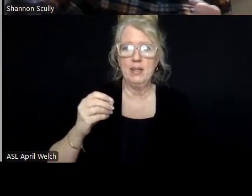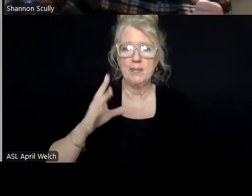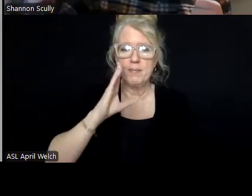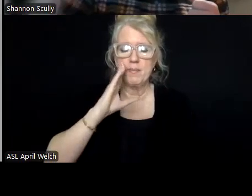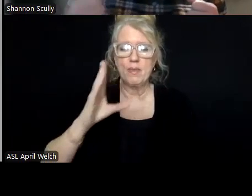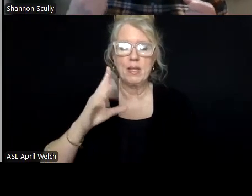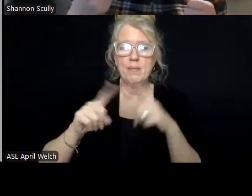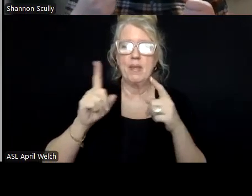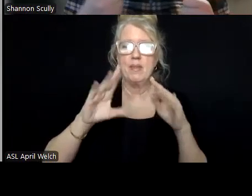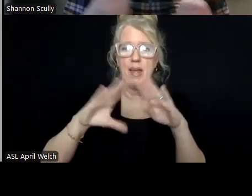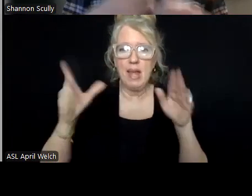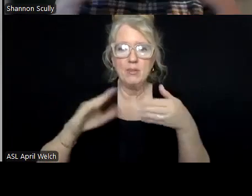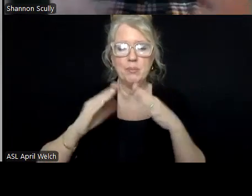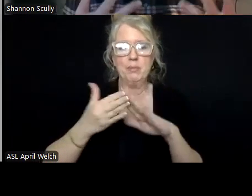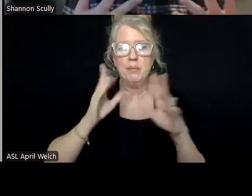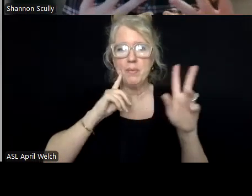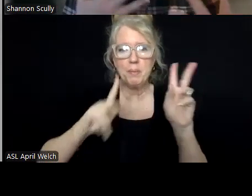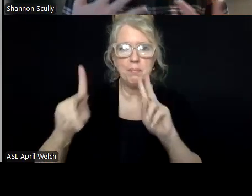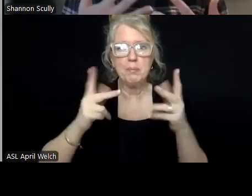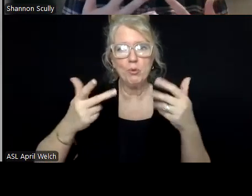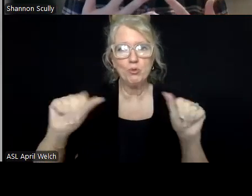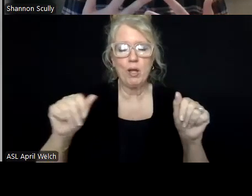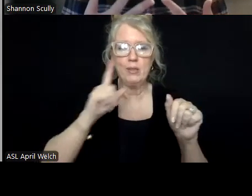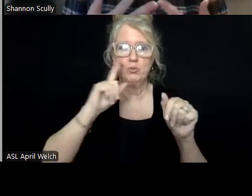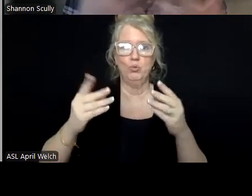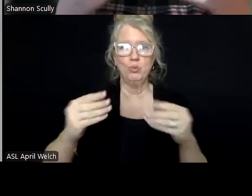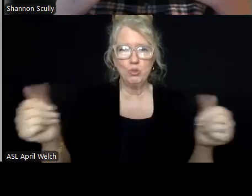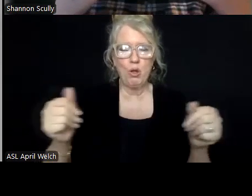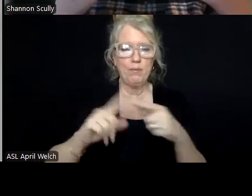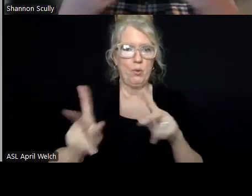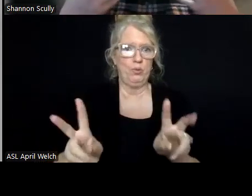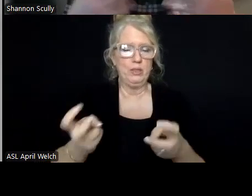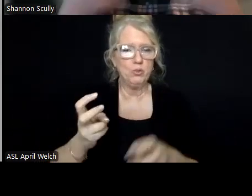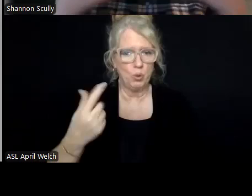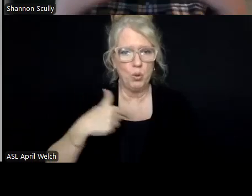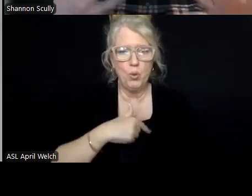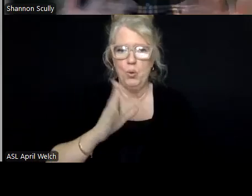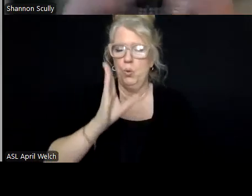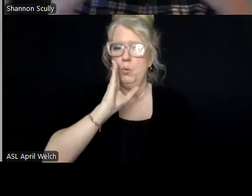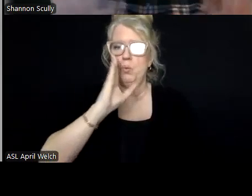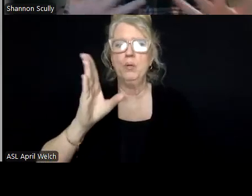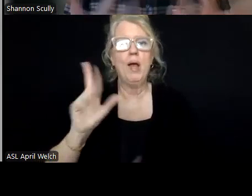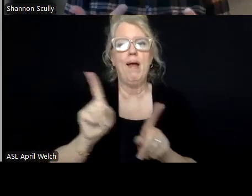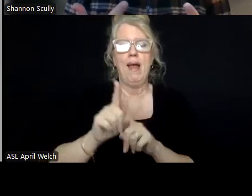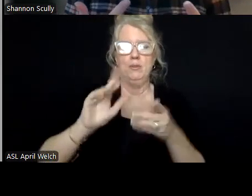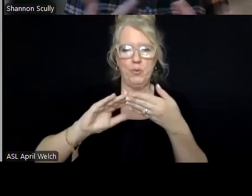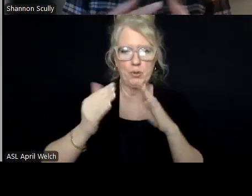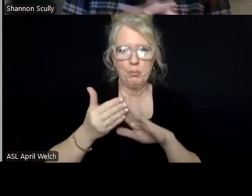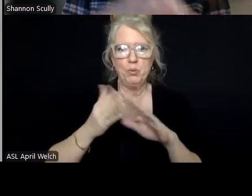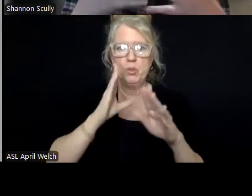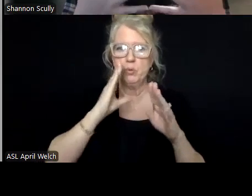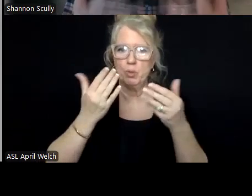housing community, the people who are trying to solve issues around criminal justice, we're going to be able to, as communities, put